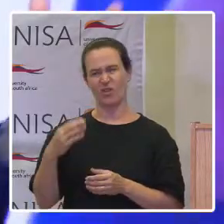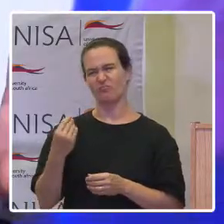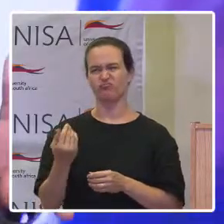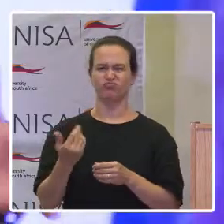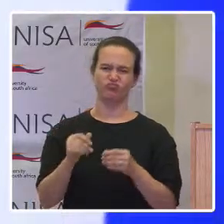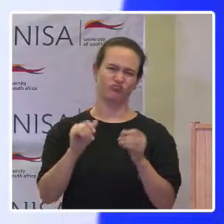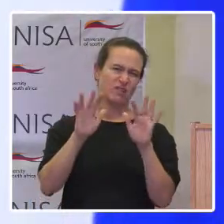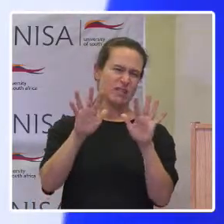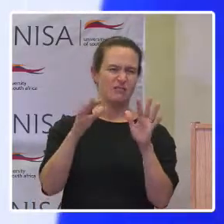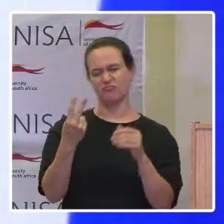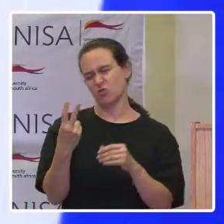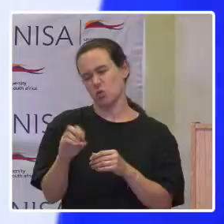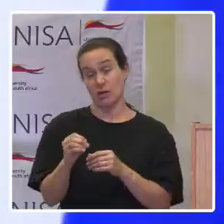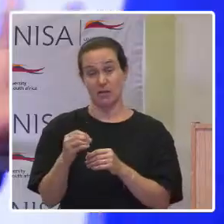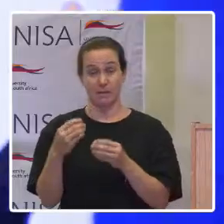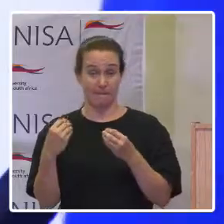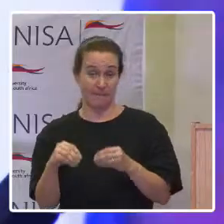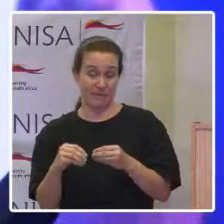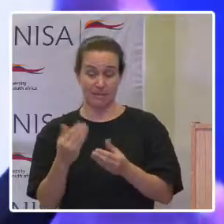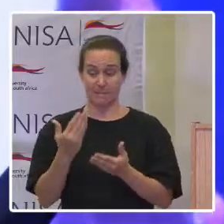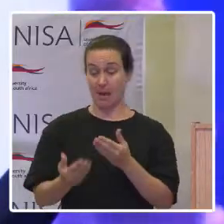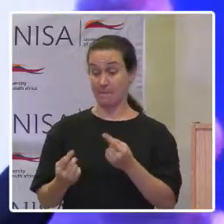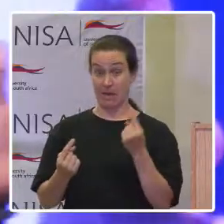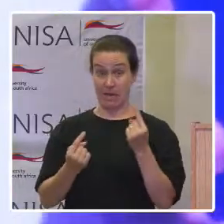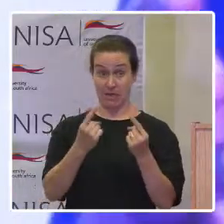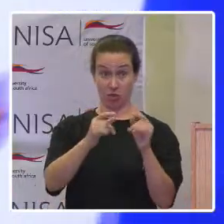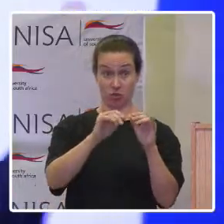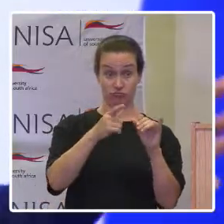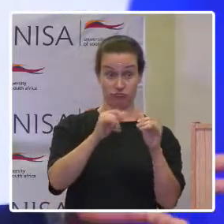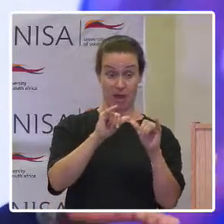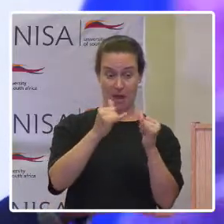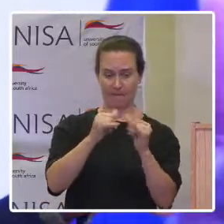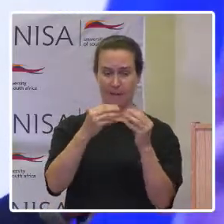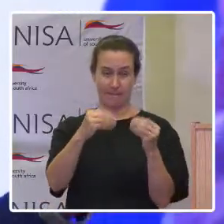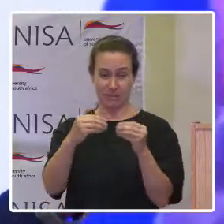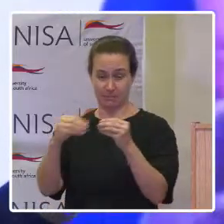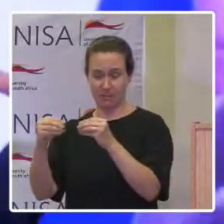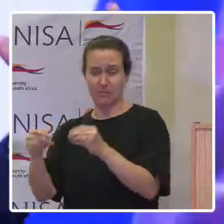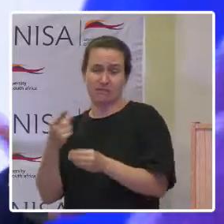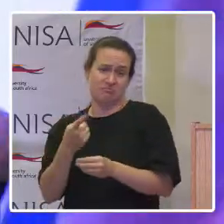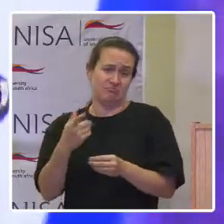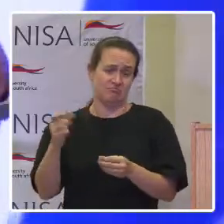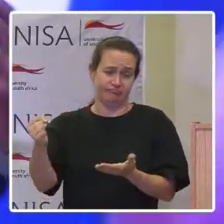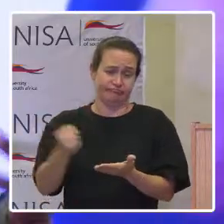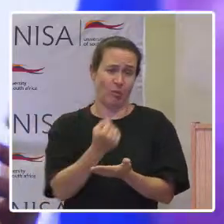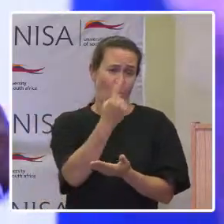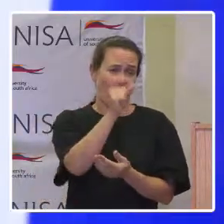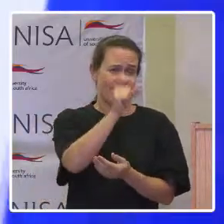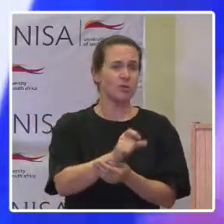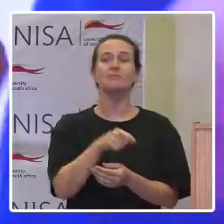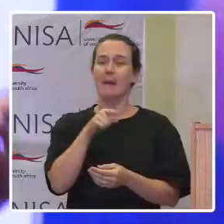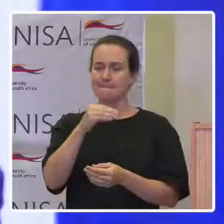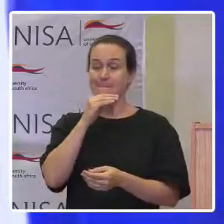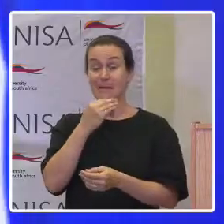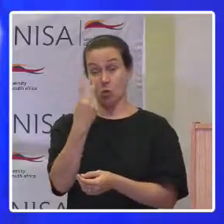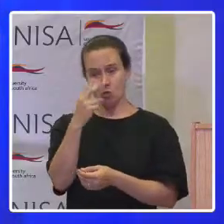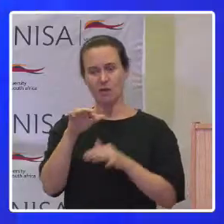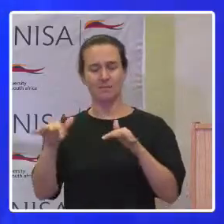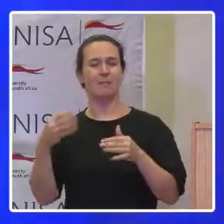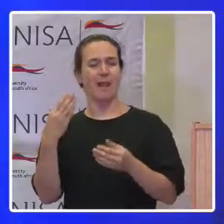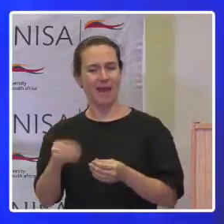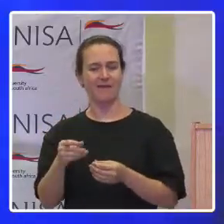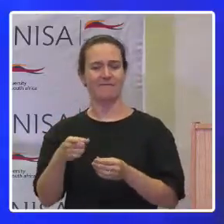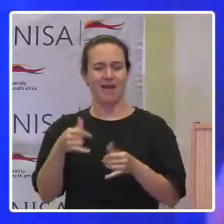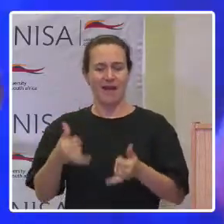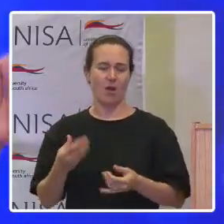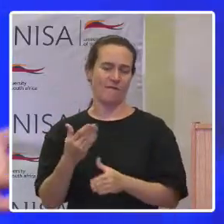20 startups that employ 1 person each, you've created 20 jobs. How then do we make them? How do we support them? And